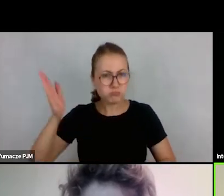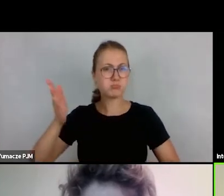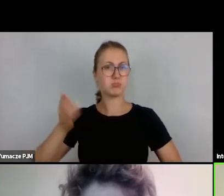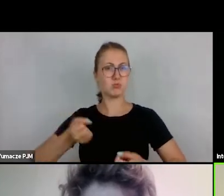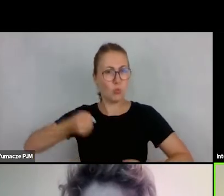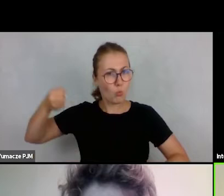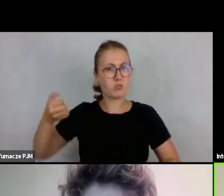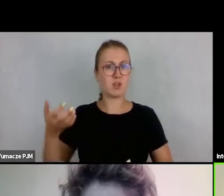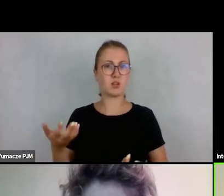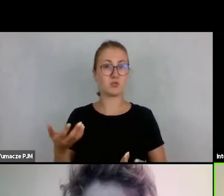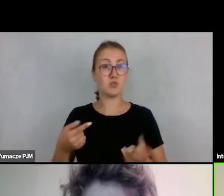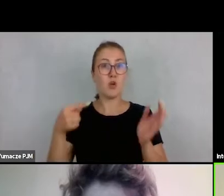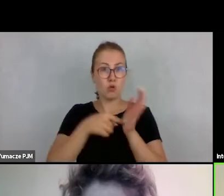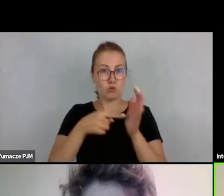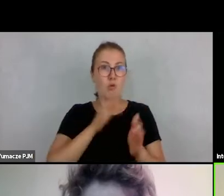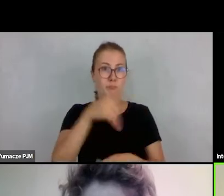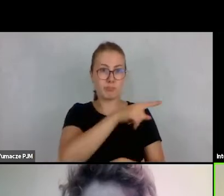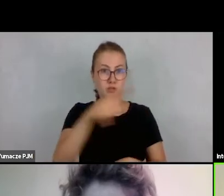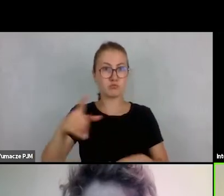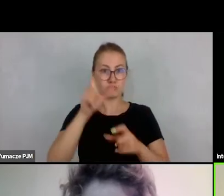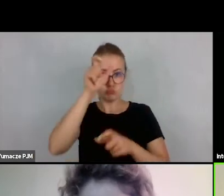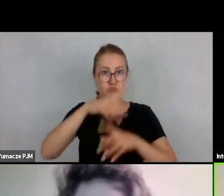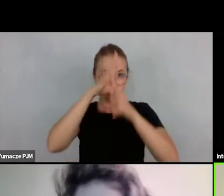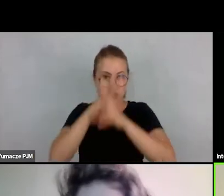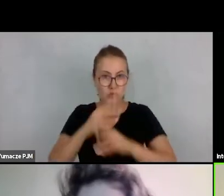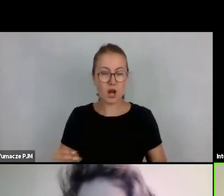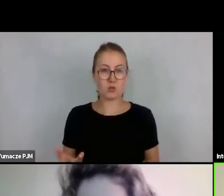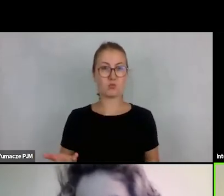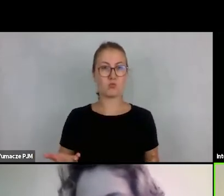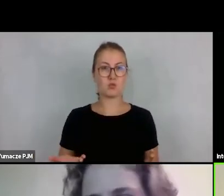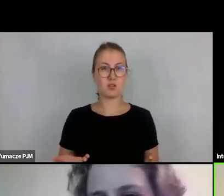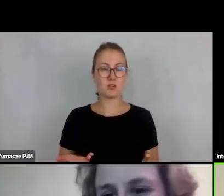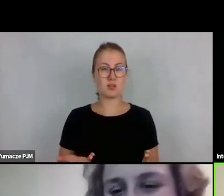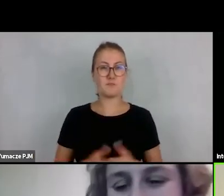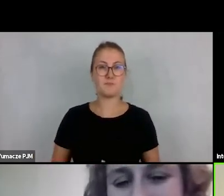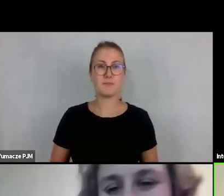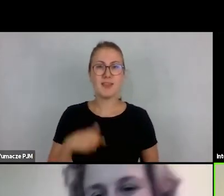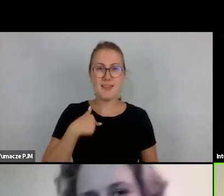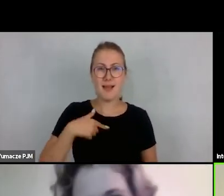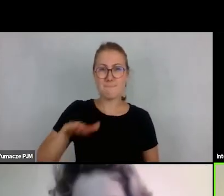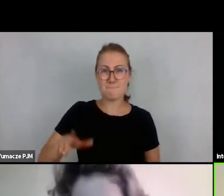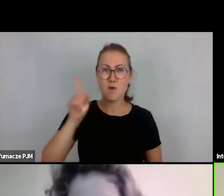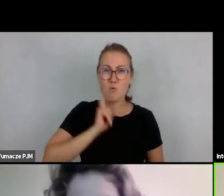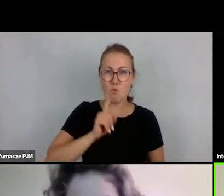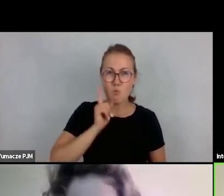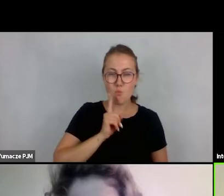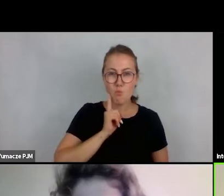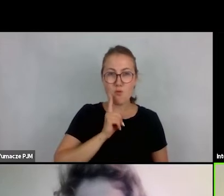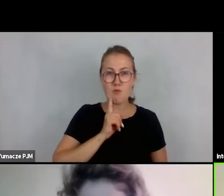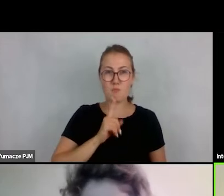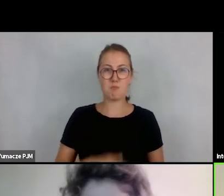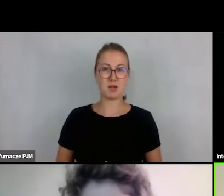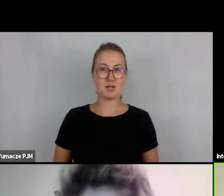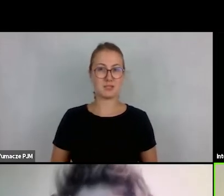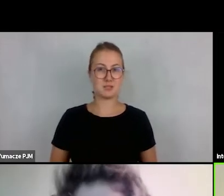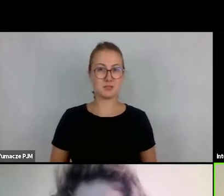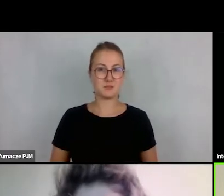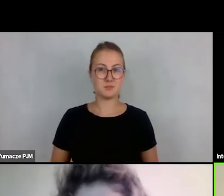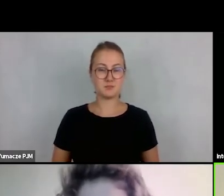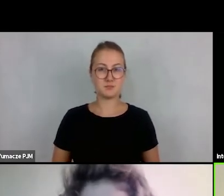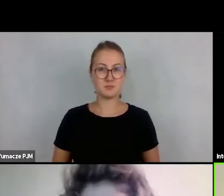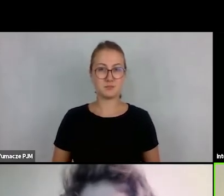boy. And so that message about using violence was one I got throughout my childhood. At school, at